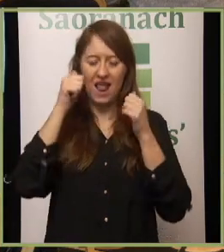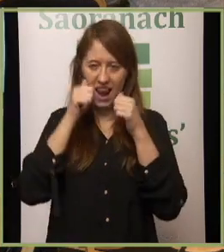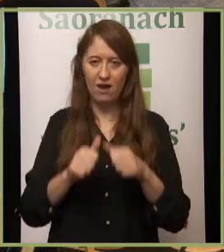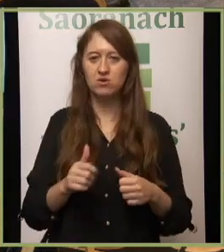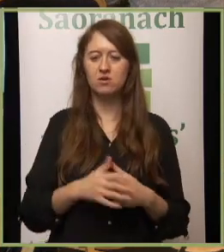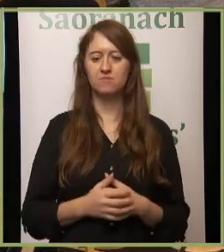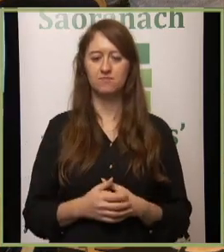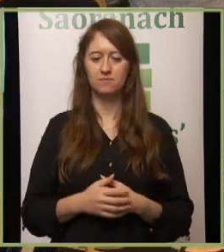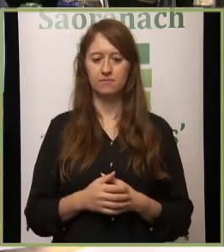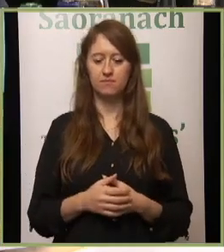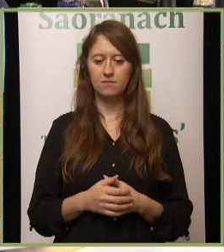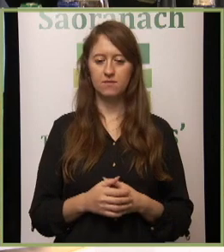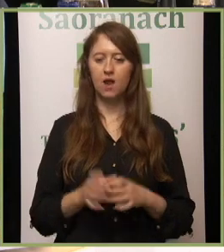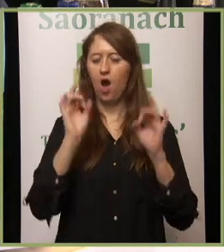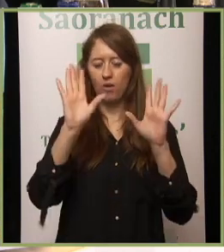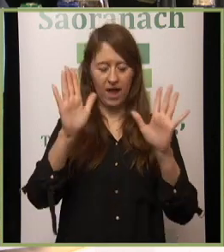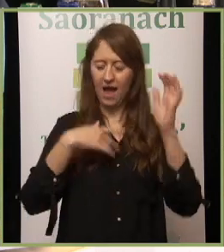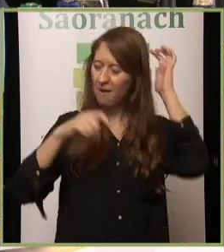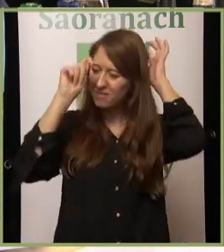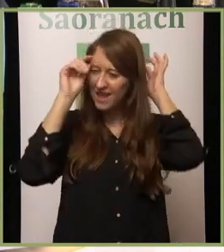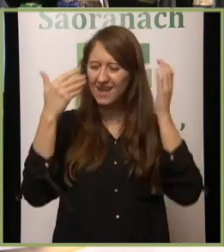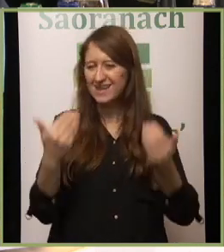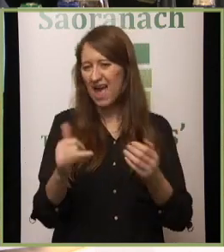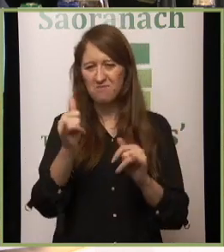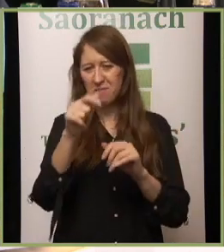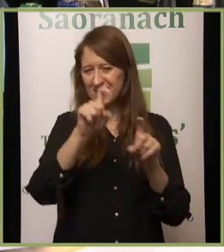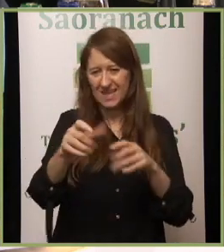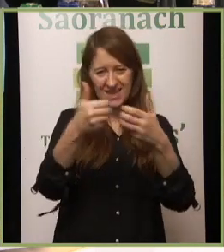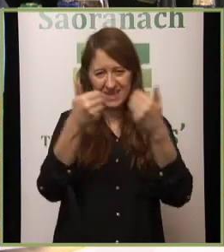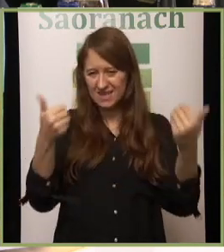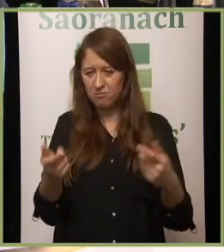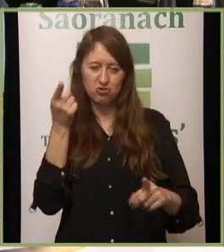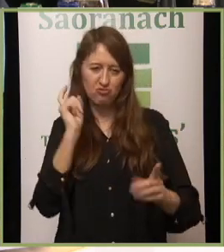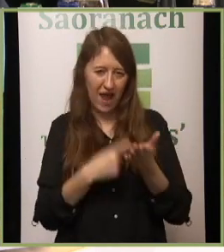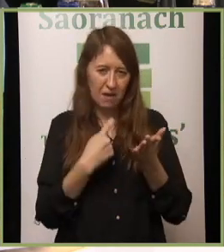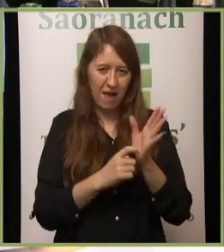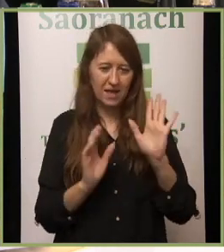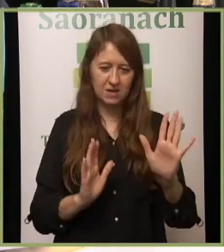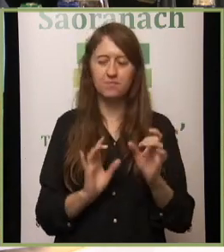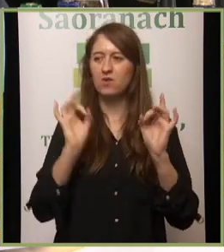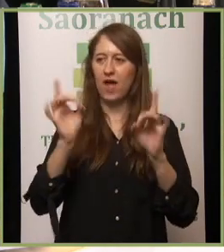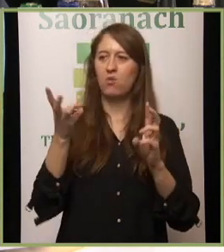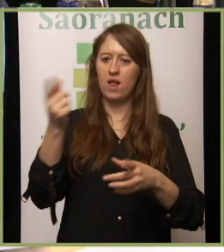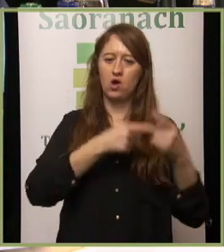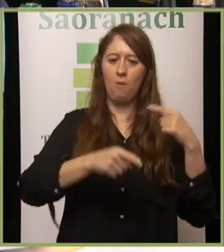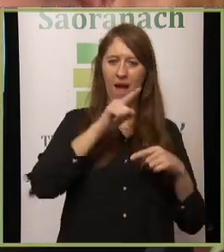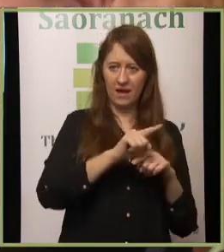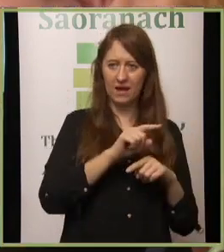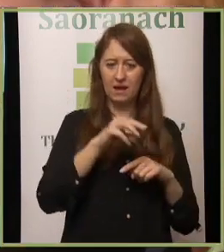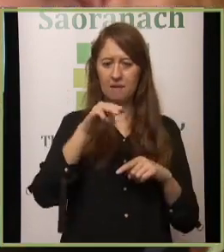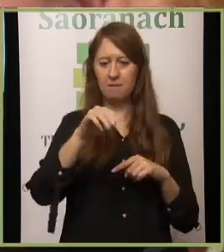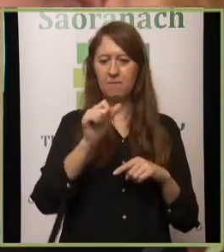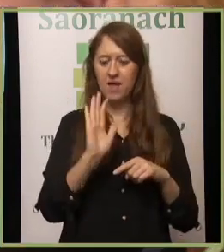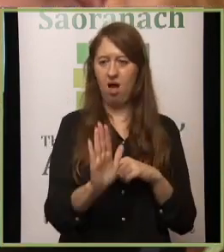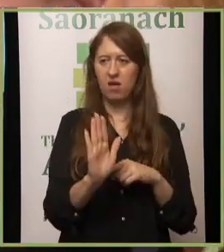So I'm actually thinking now it's still separate recommendation. So we'll go back on Micheál's suggestion and we'll take this actually